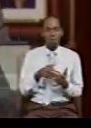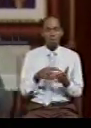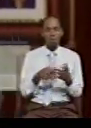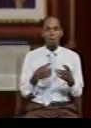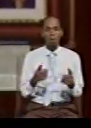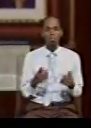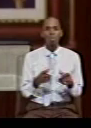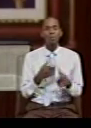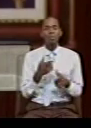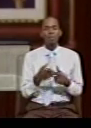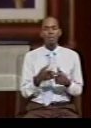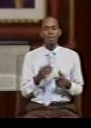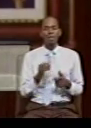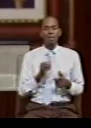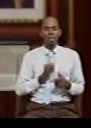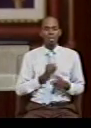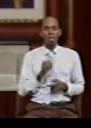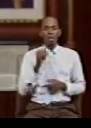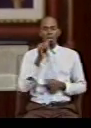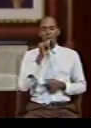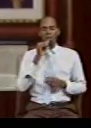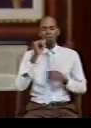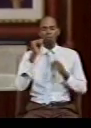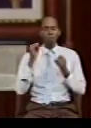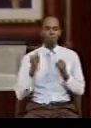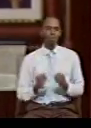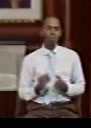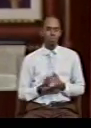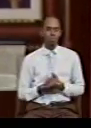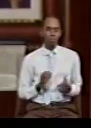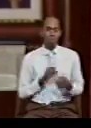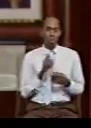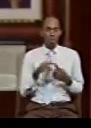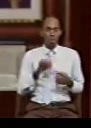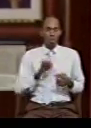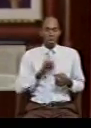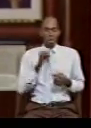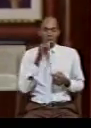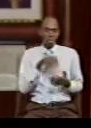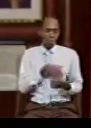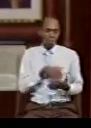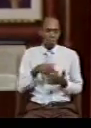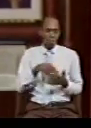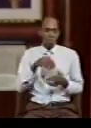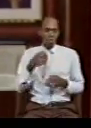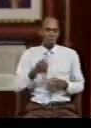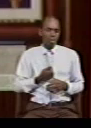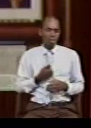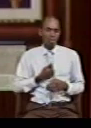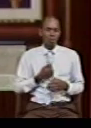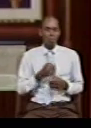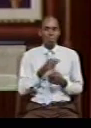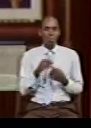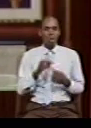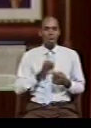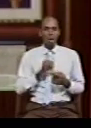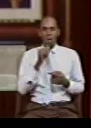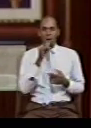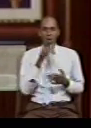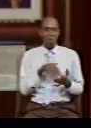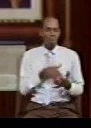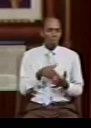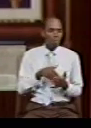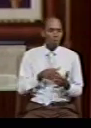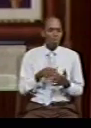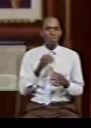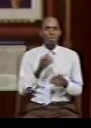am I strong. When I'm weak in myself, when I'm weak in my